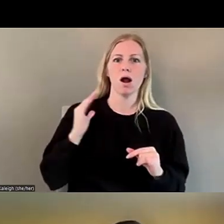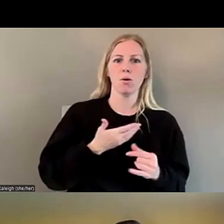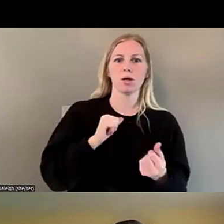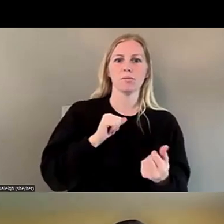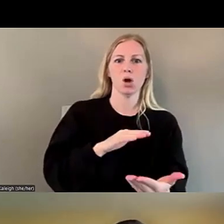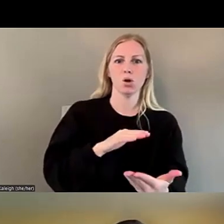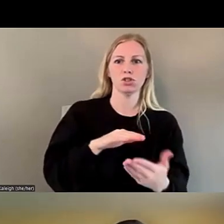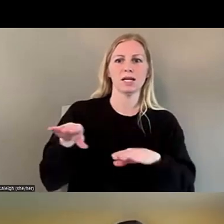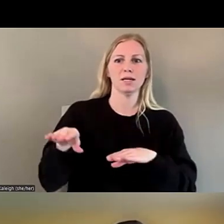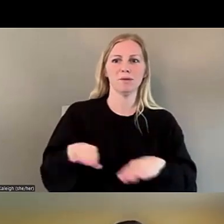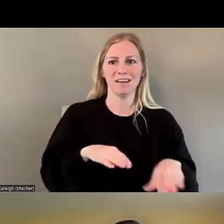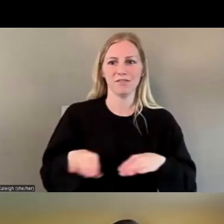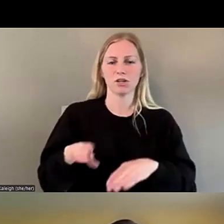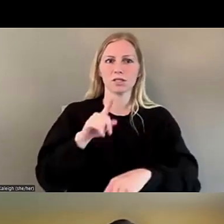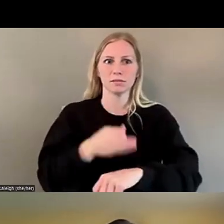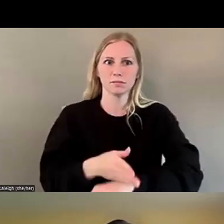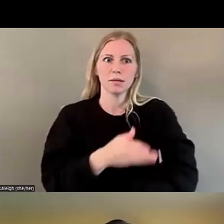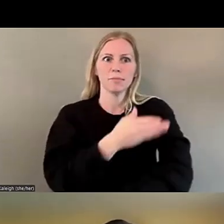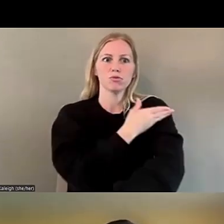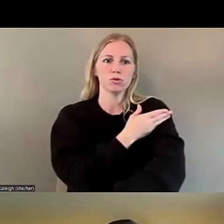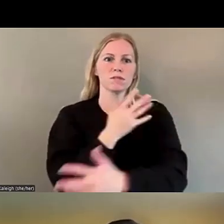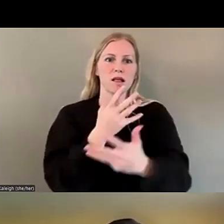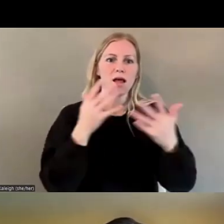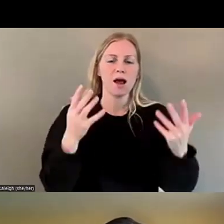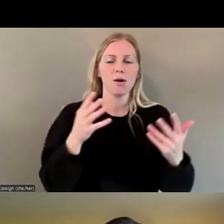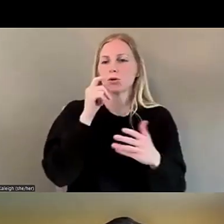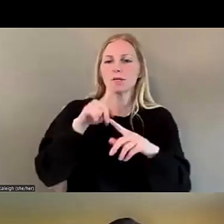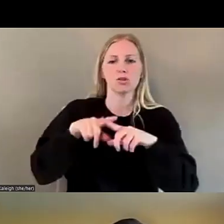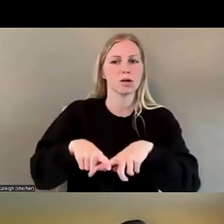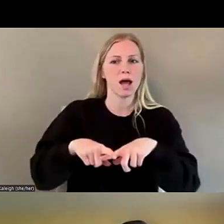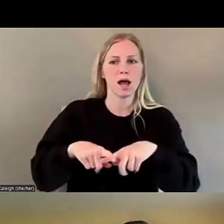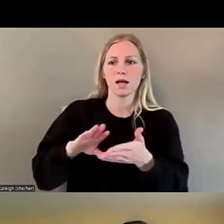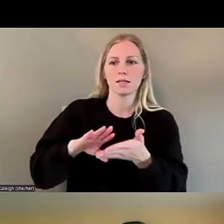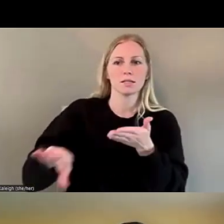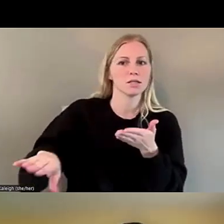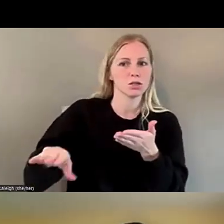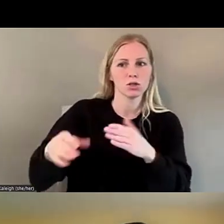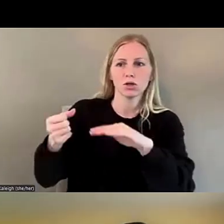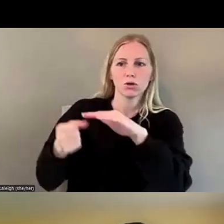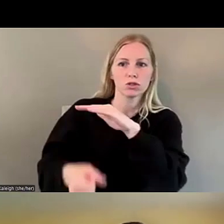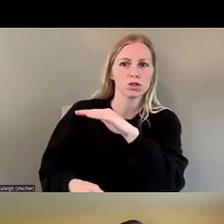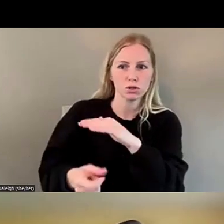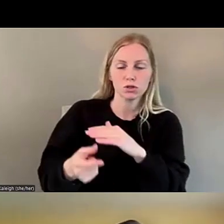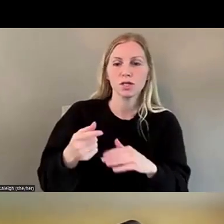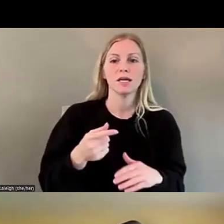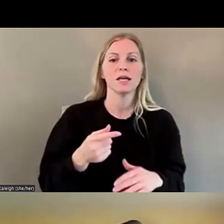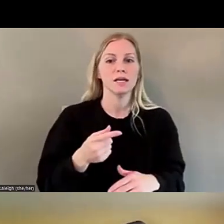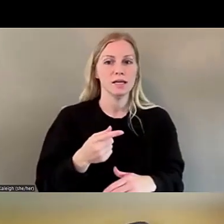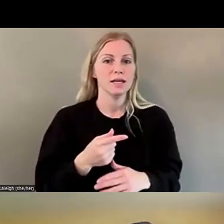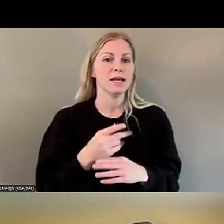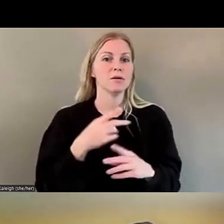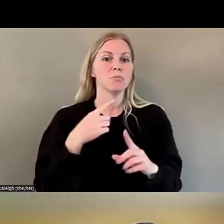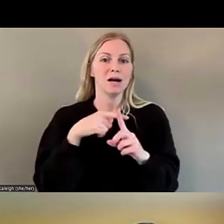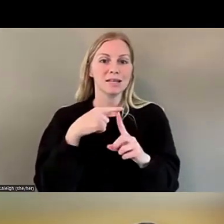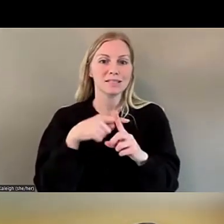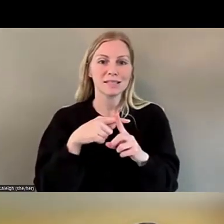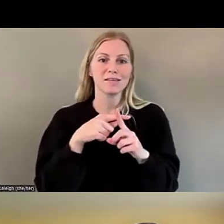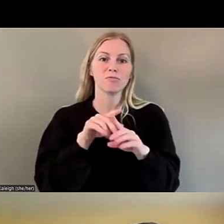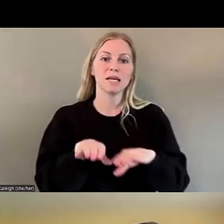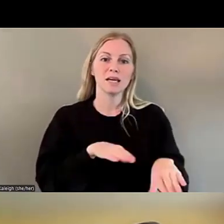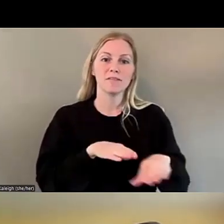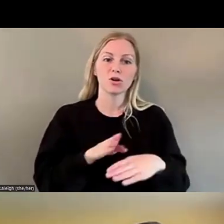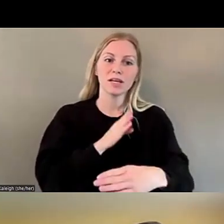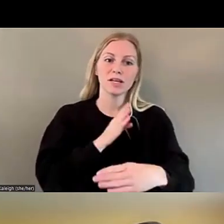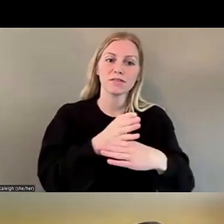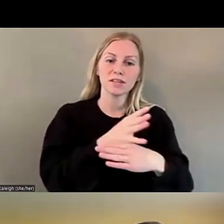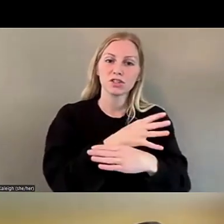do not need to rely on the use of seclusion, and that the improved use of positive behavioral interventions and support has led to,